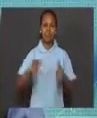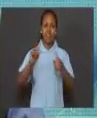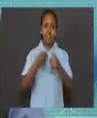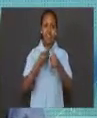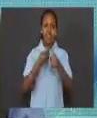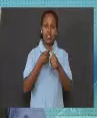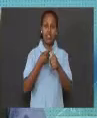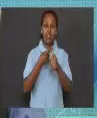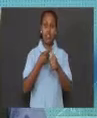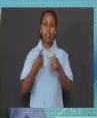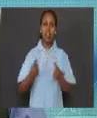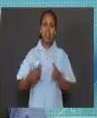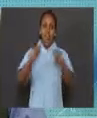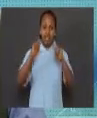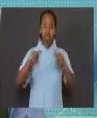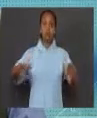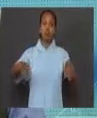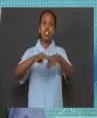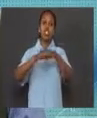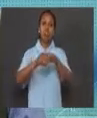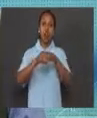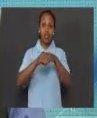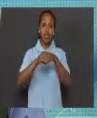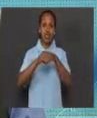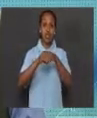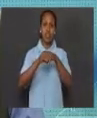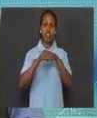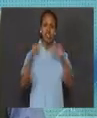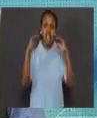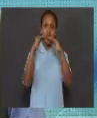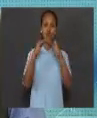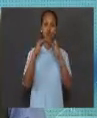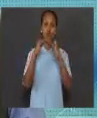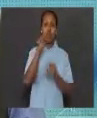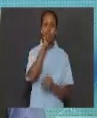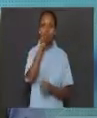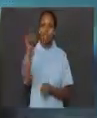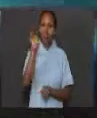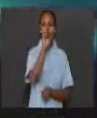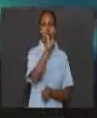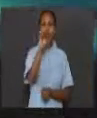First, let us reintroduce the equation for linear momentum.